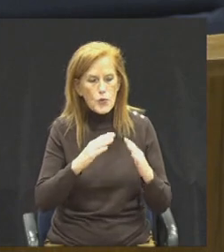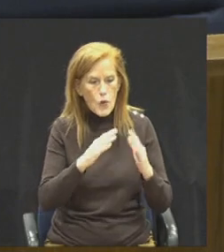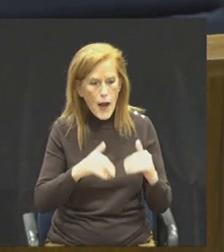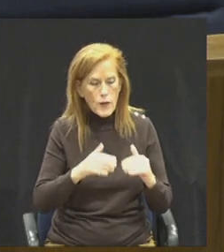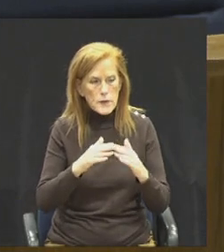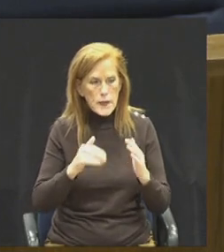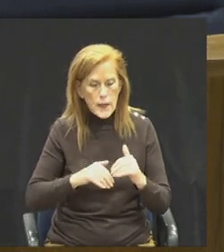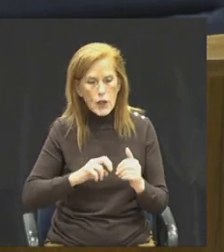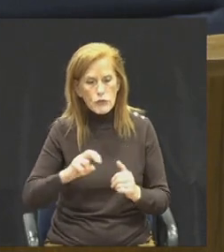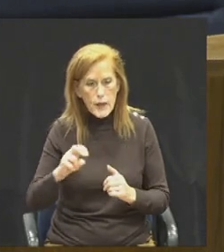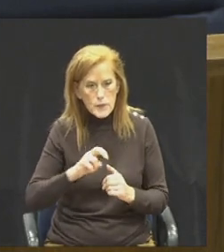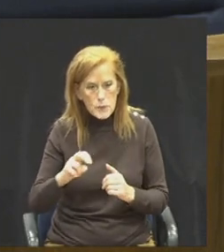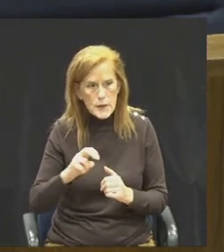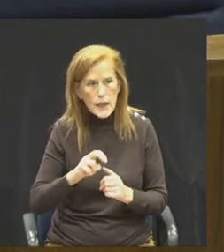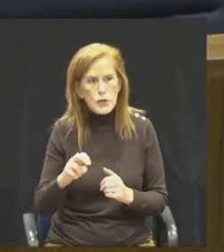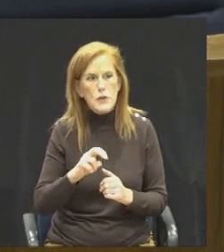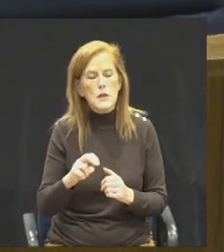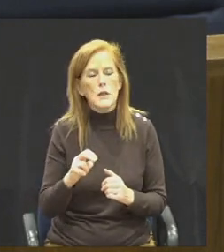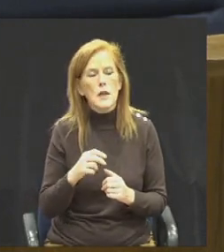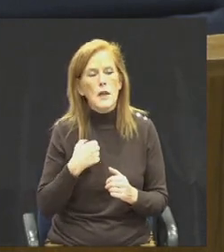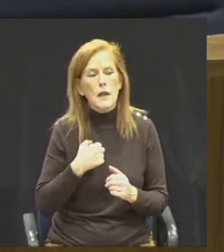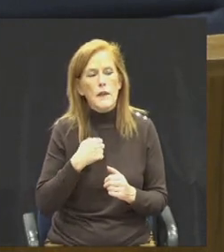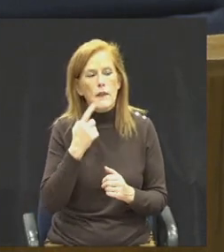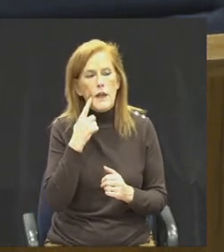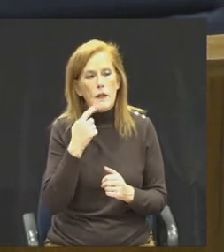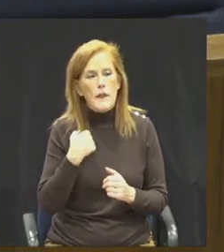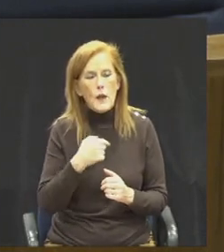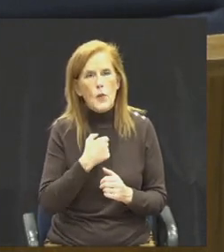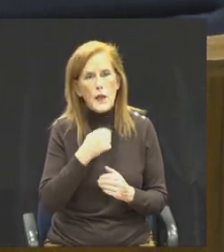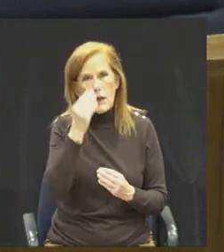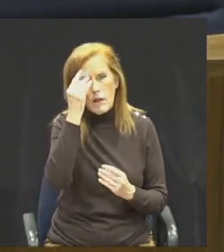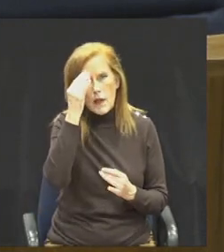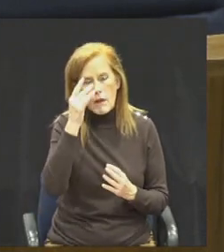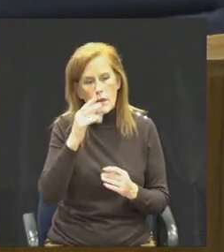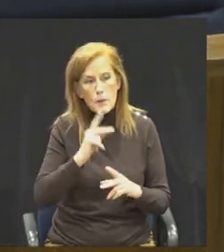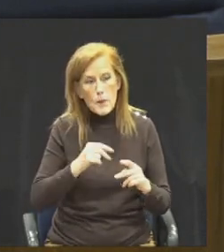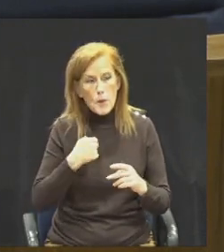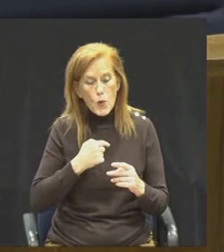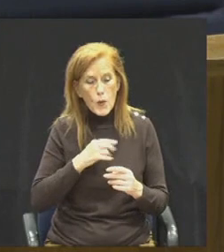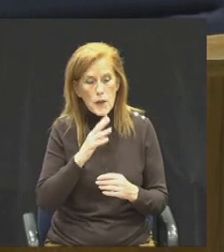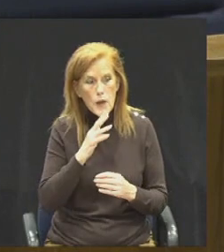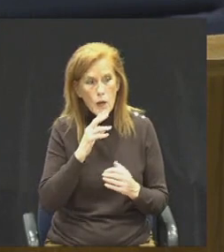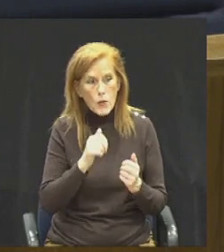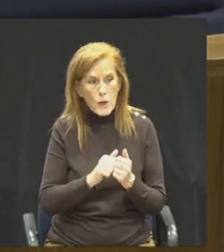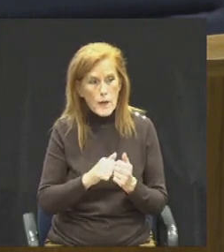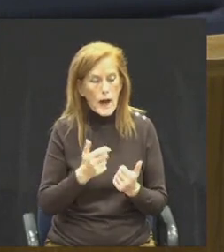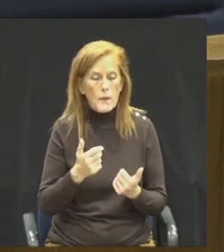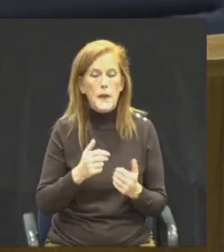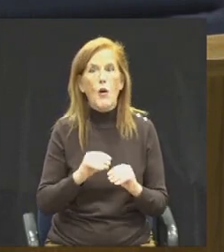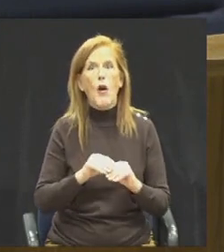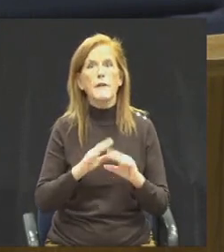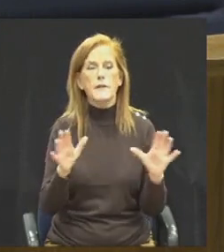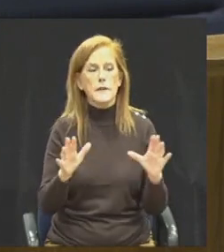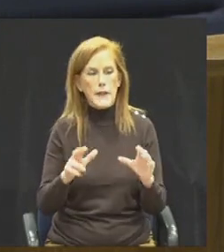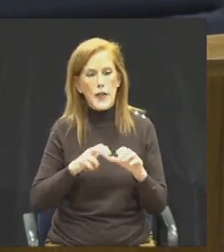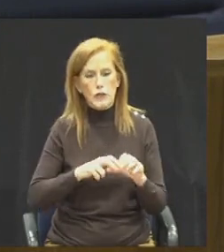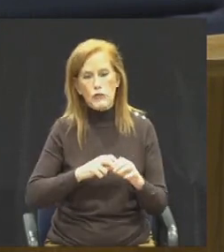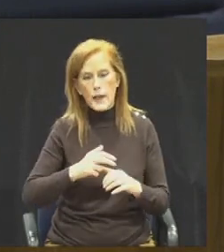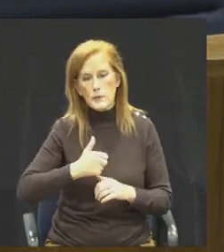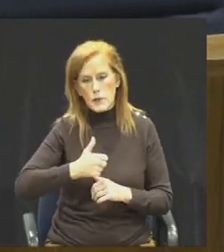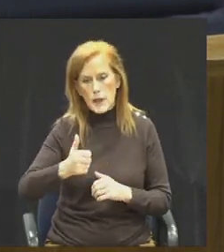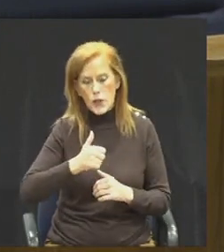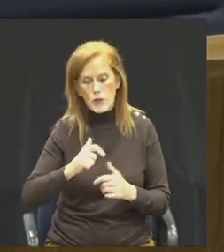so I think we can collectively kind of think of who we've talked to, because I think transportation is obviously going to be a huge one. Mm-hmm.